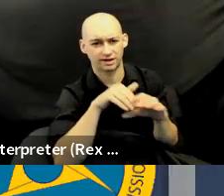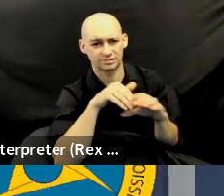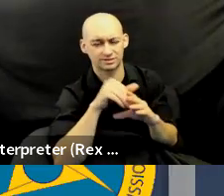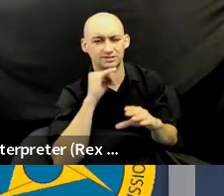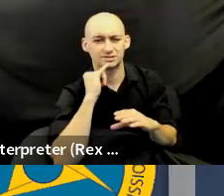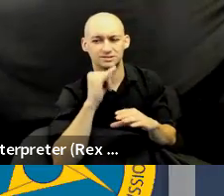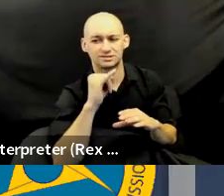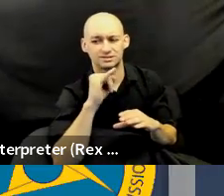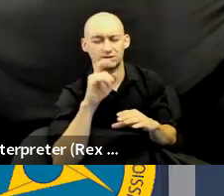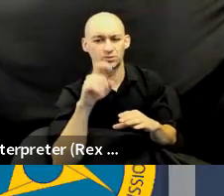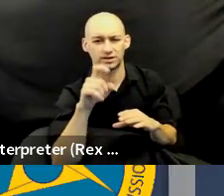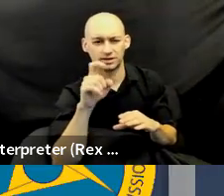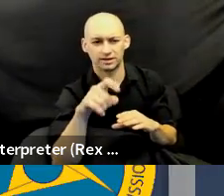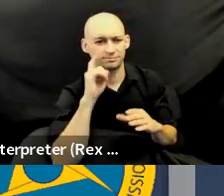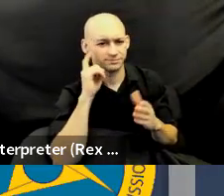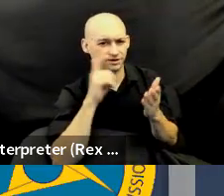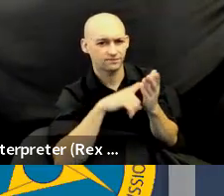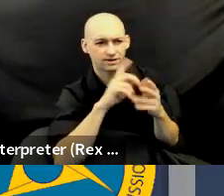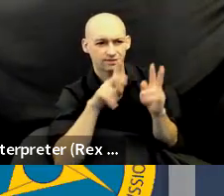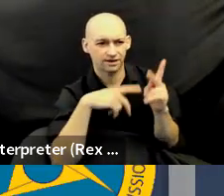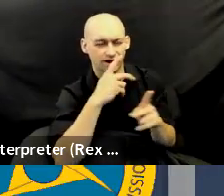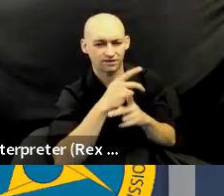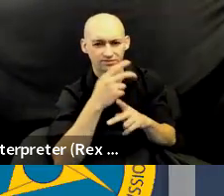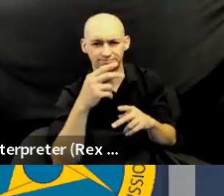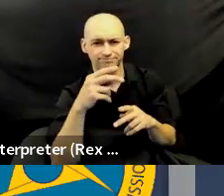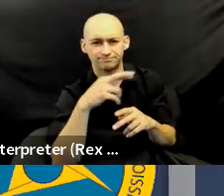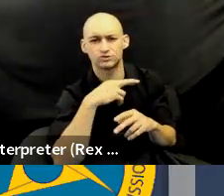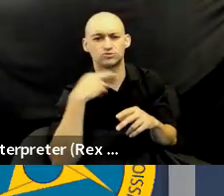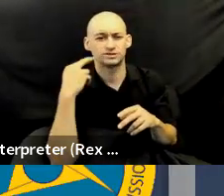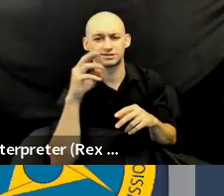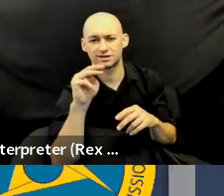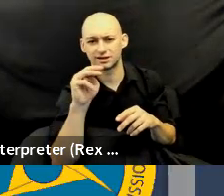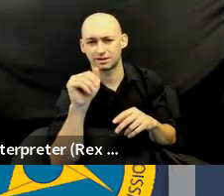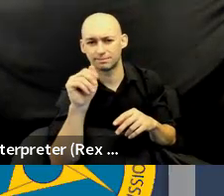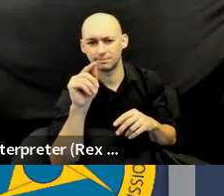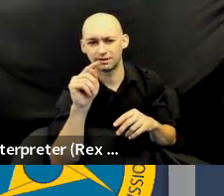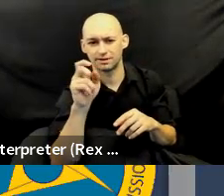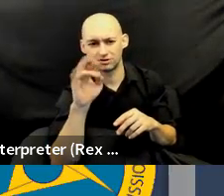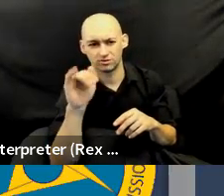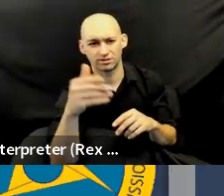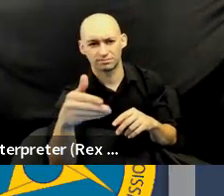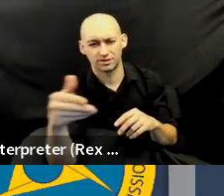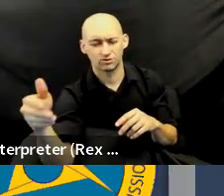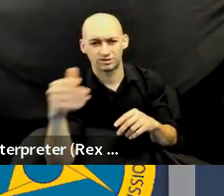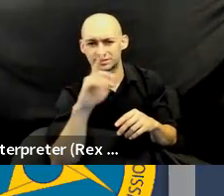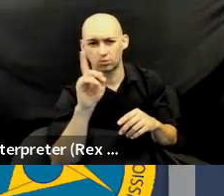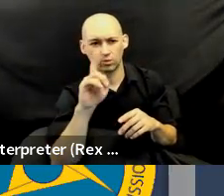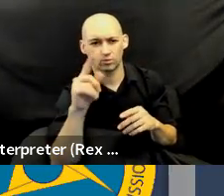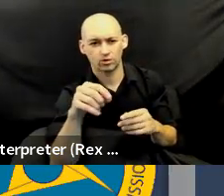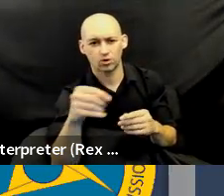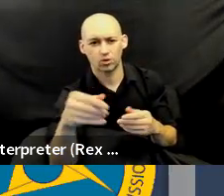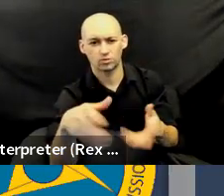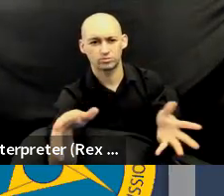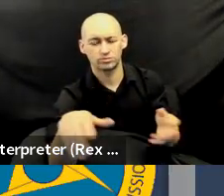to identify the types of hazardous material that was in there and then the appropriate place where it would go. But Director